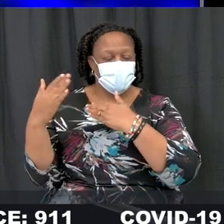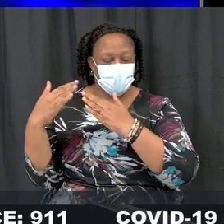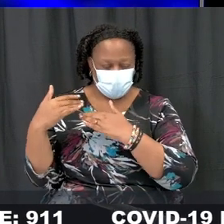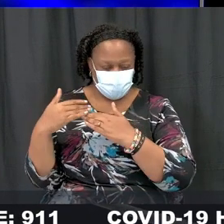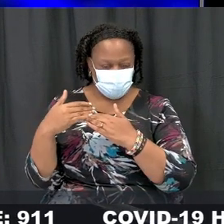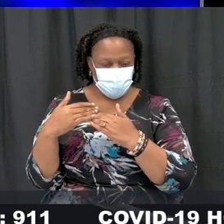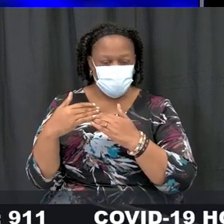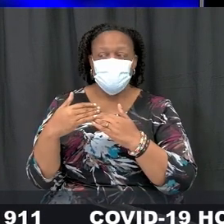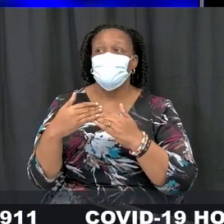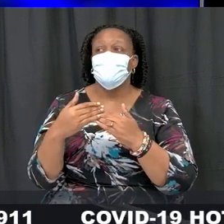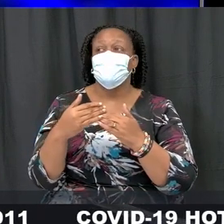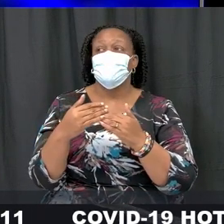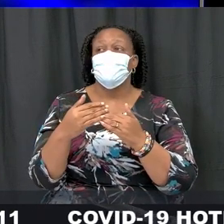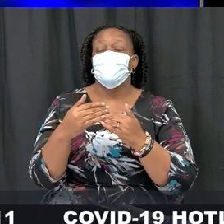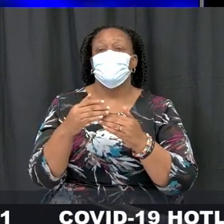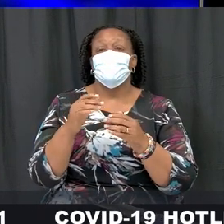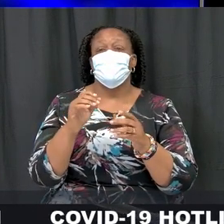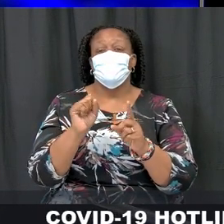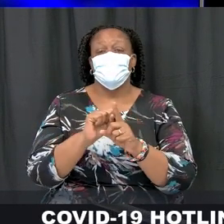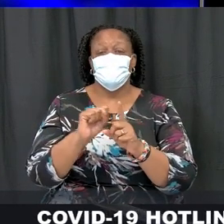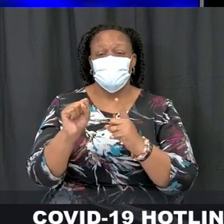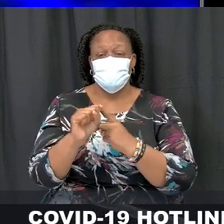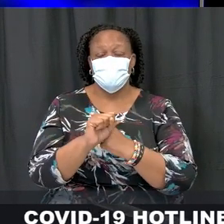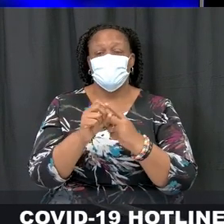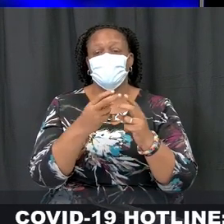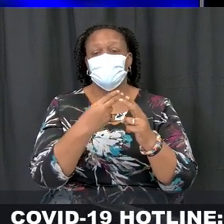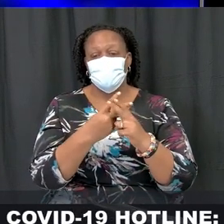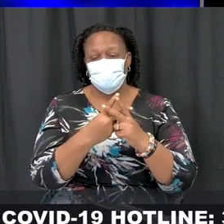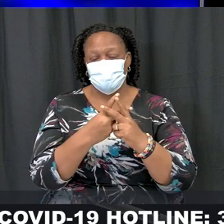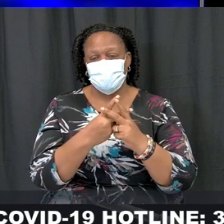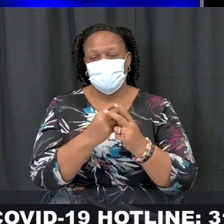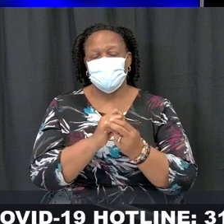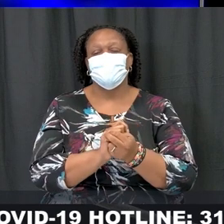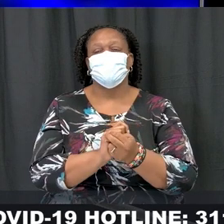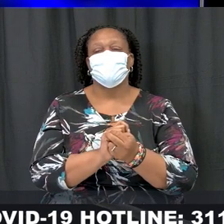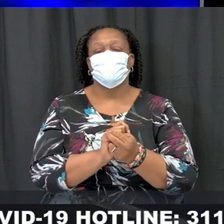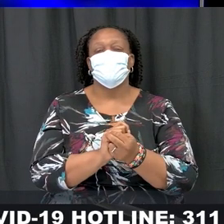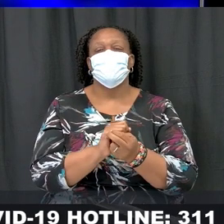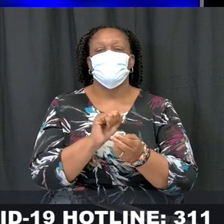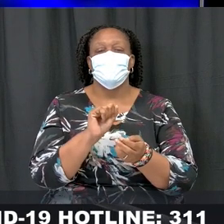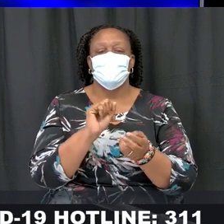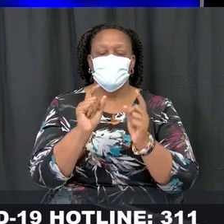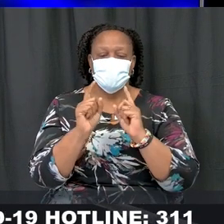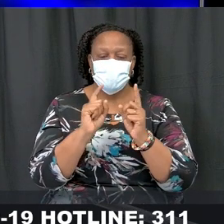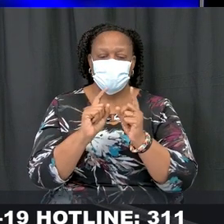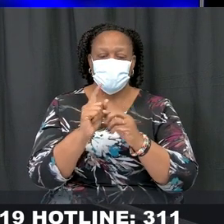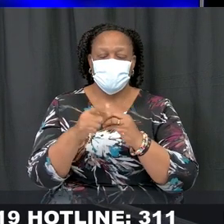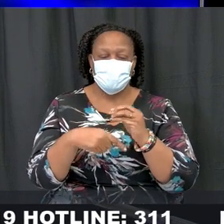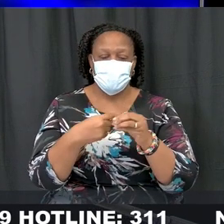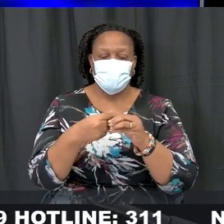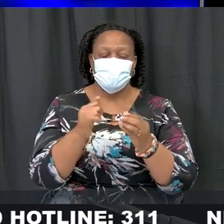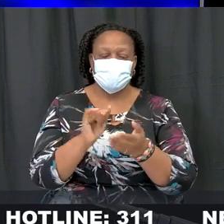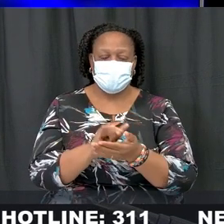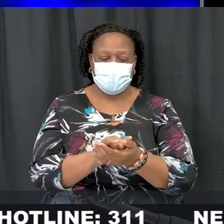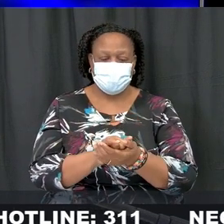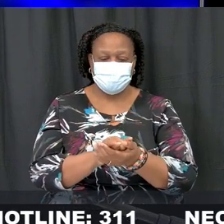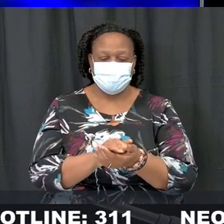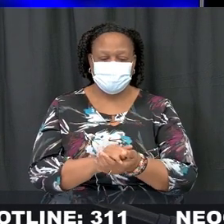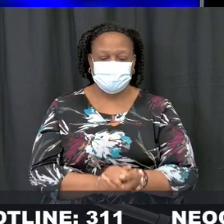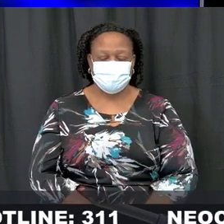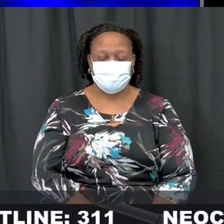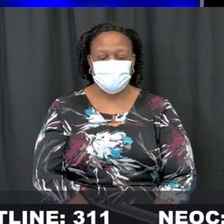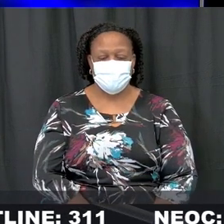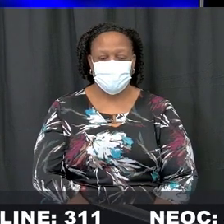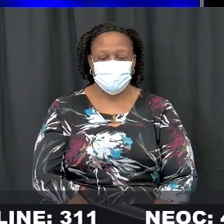the Social Security Director, also the Minister with Responsibility for Social Security, the Honorable Eugene Hamilton, the